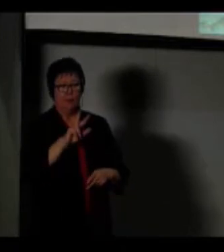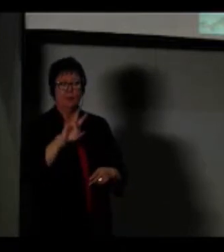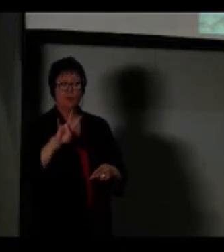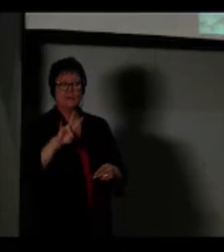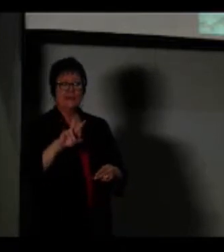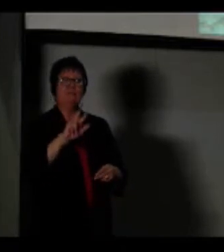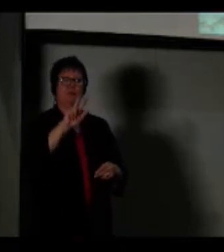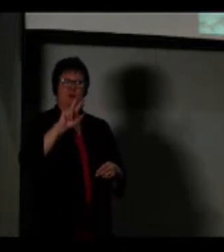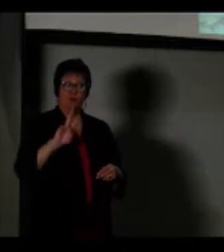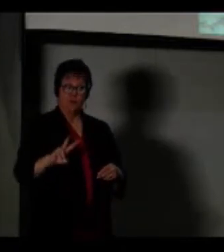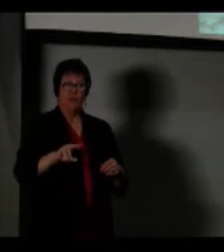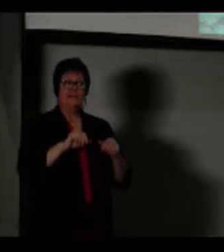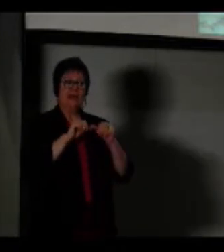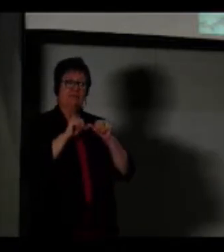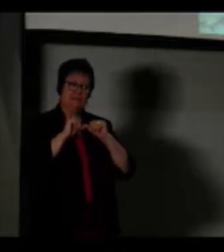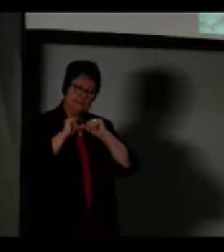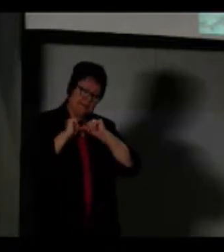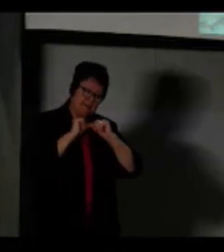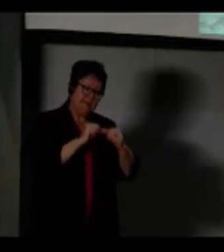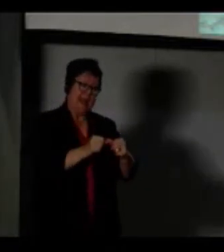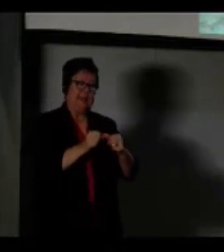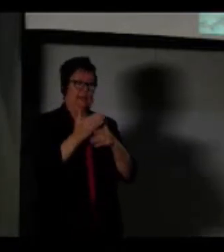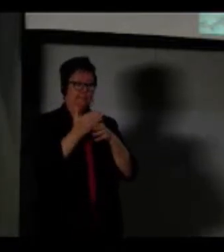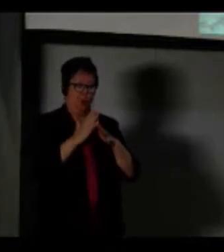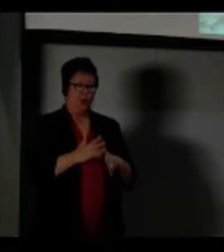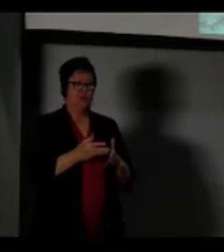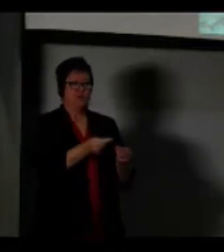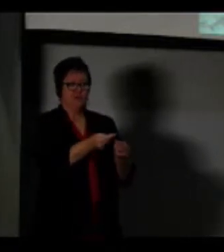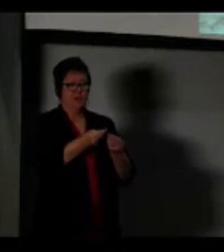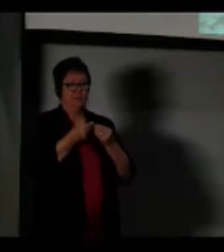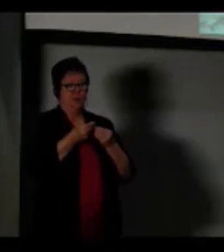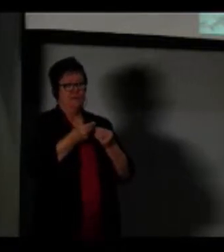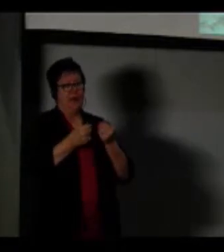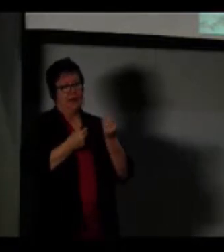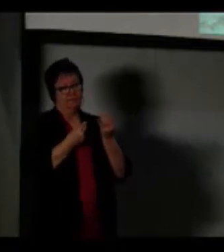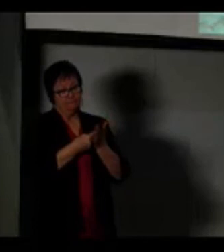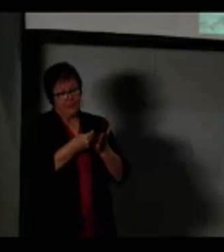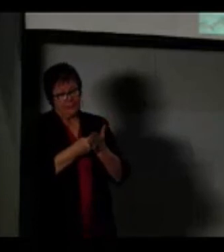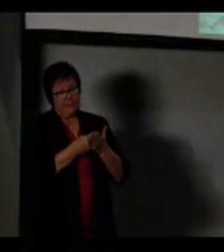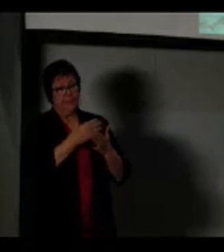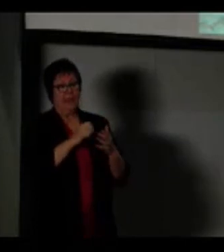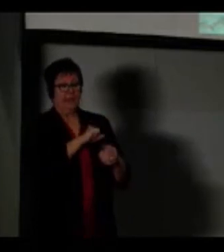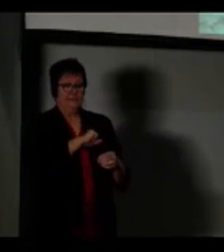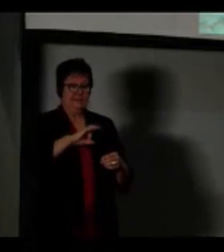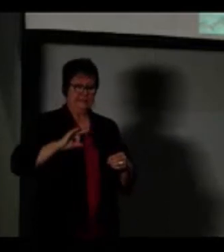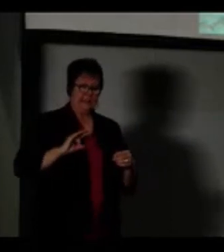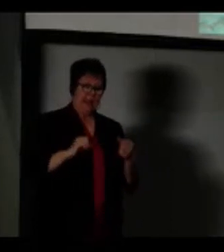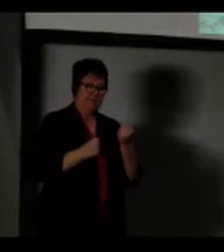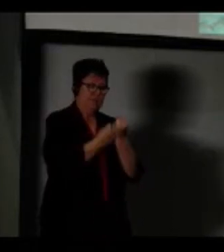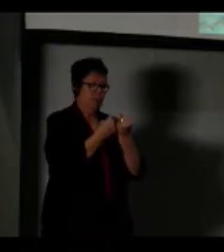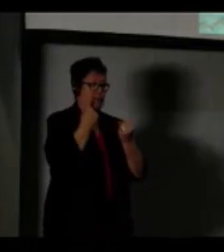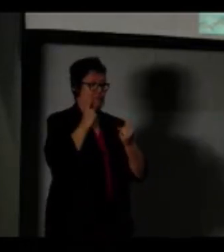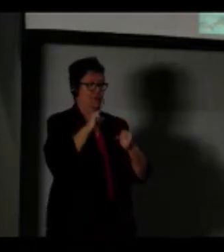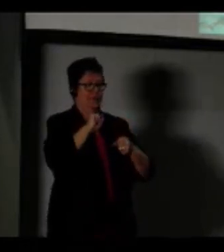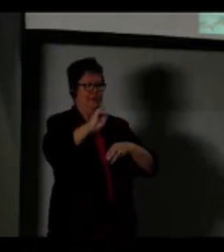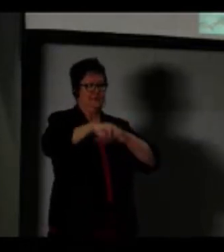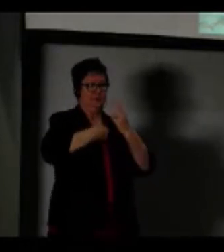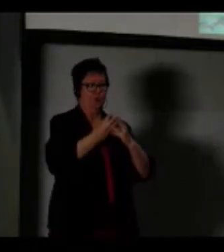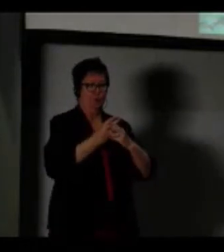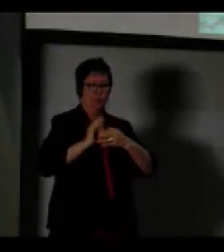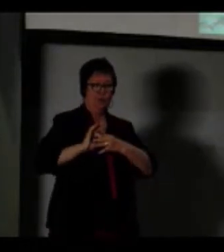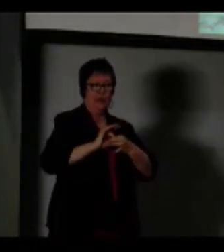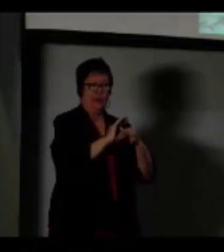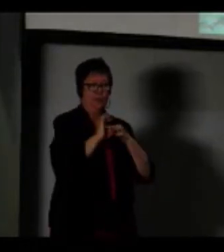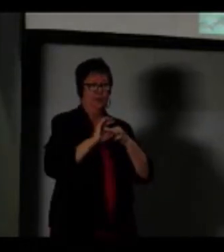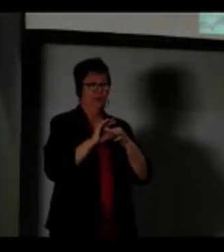actual sustaining partners of BHL that provide funding and staff support for this global collaborative, and over